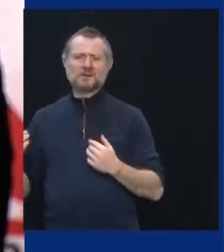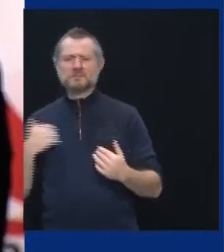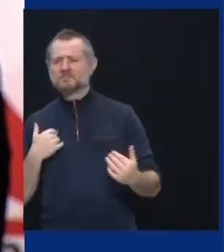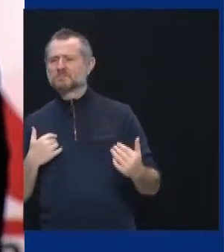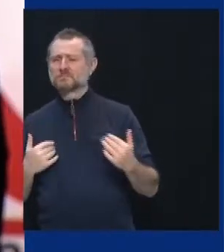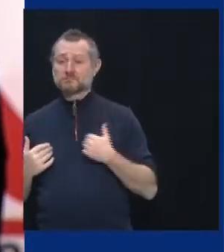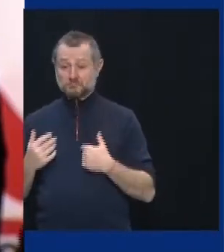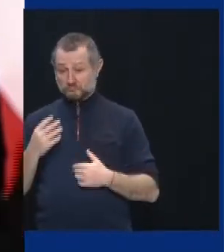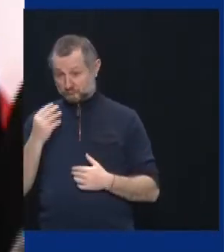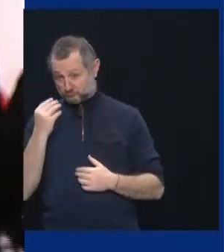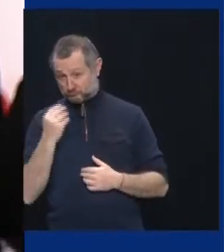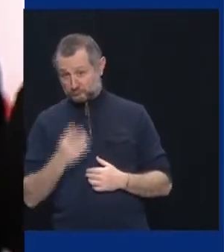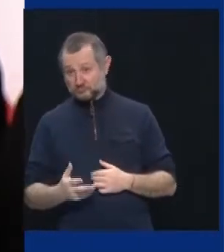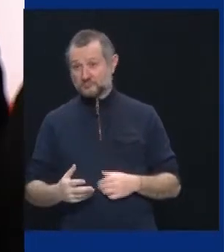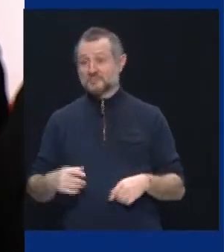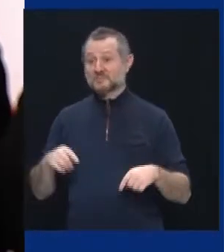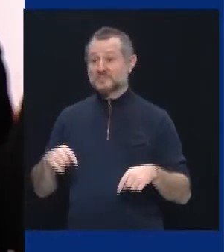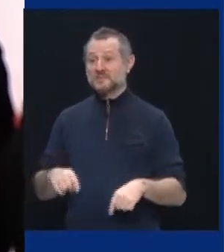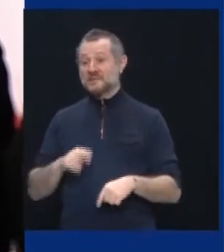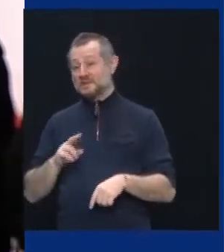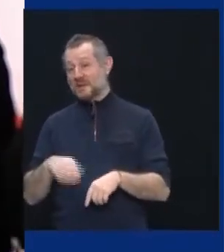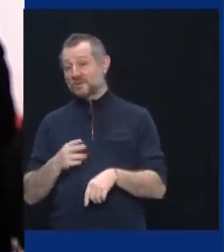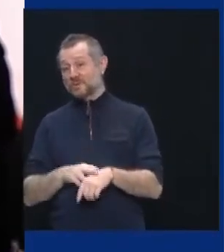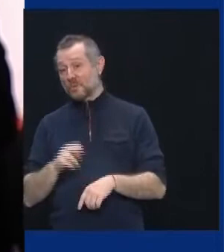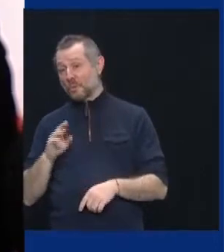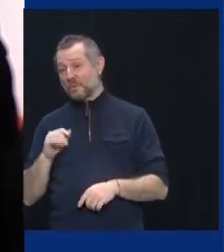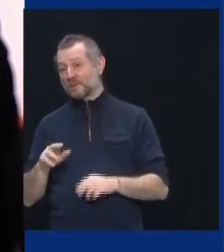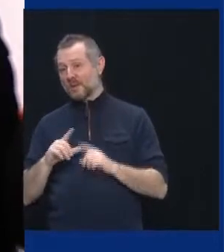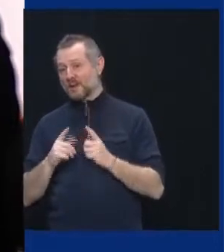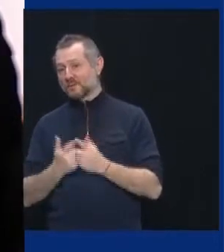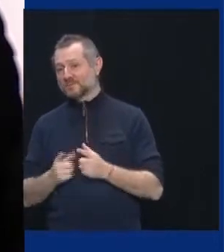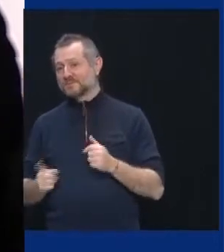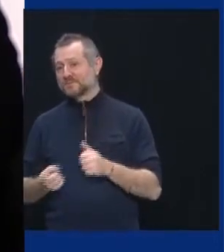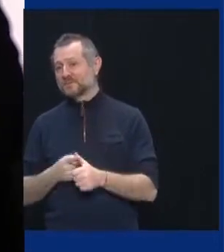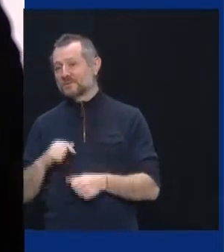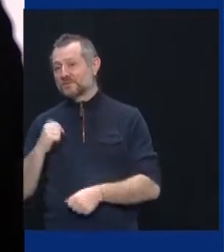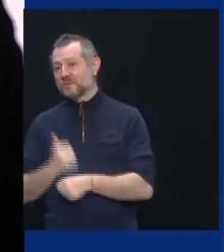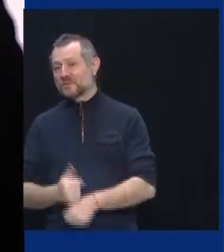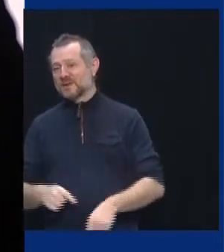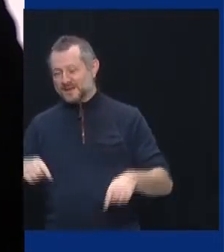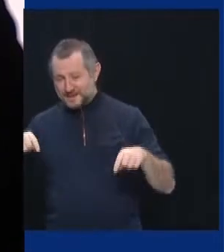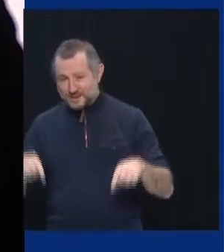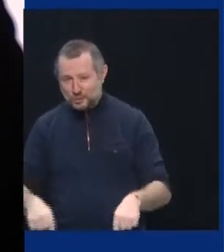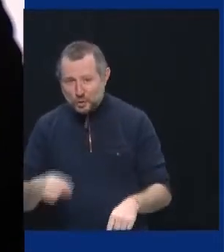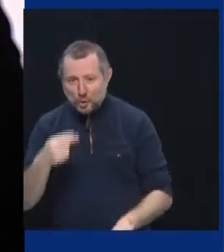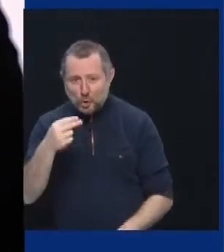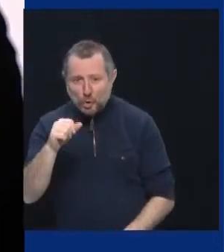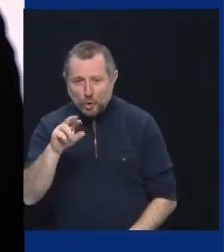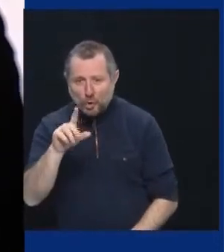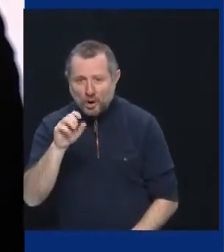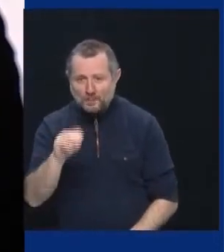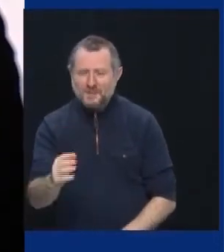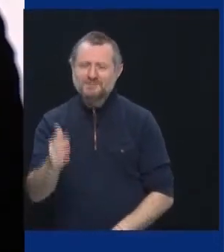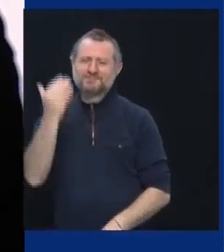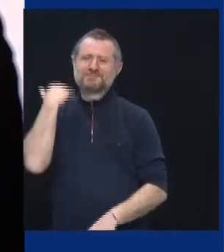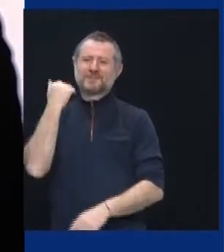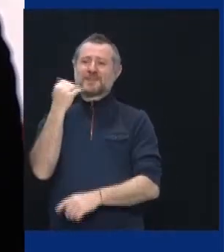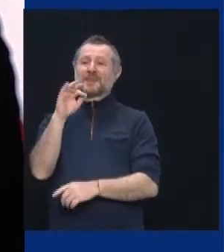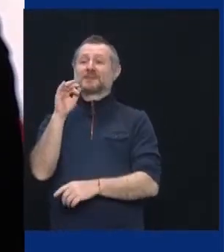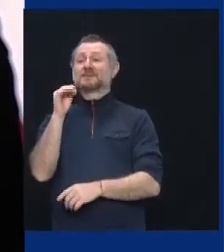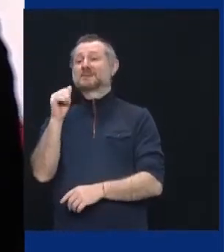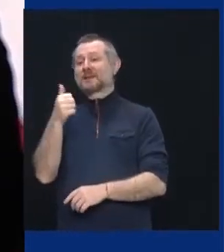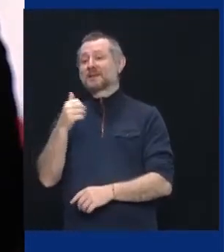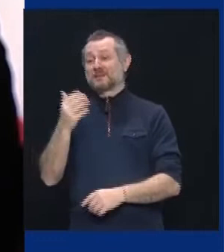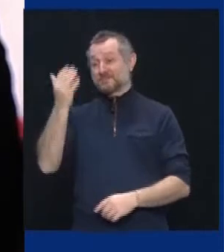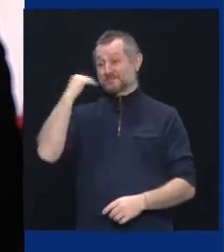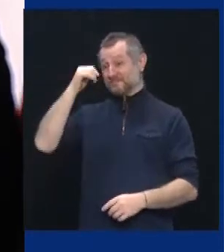been and we were founded here in Harlem in 1910 by a black man named George Edmund